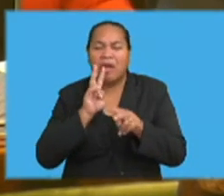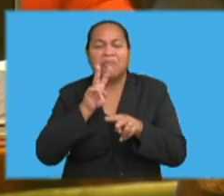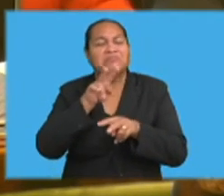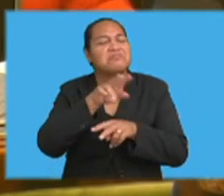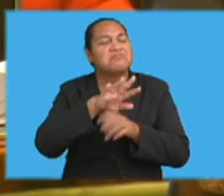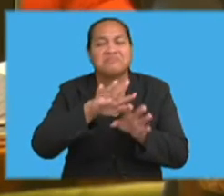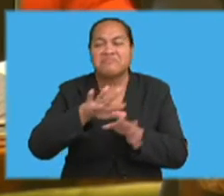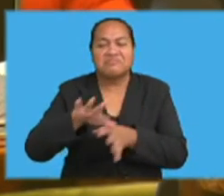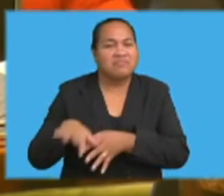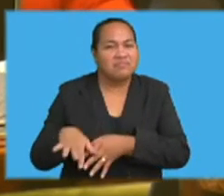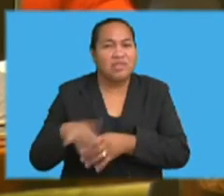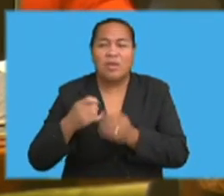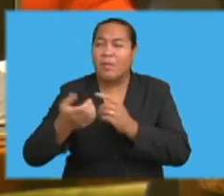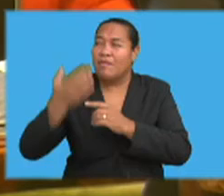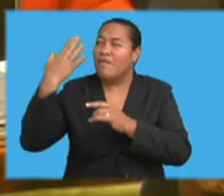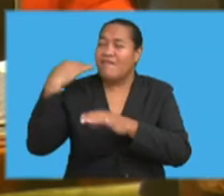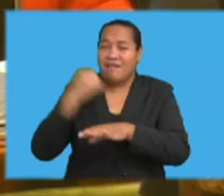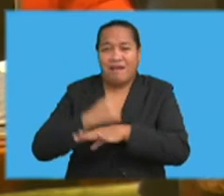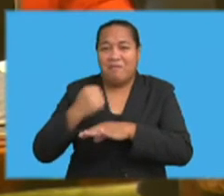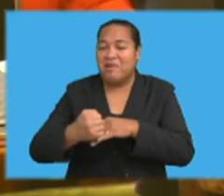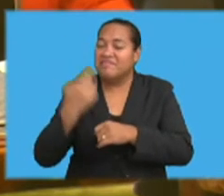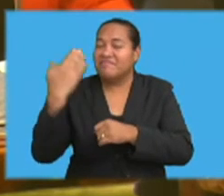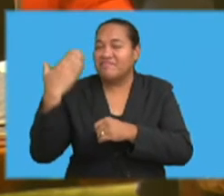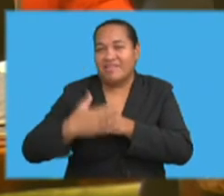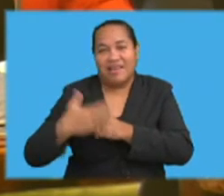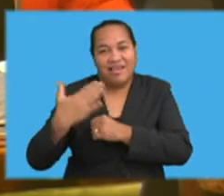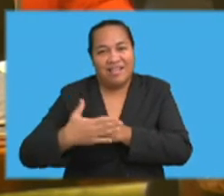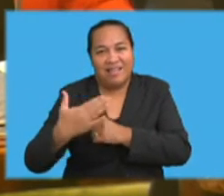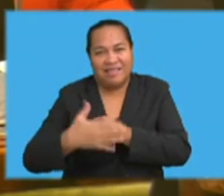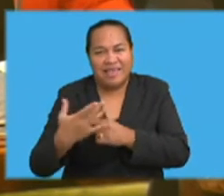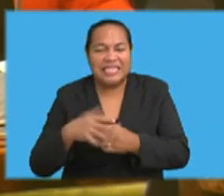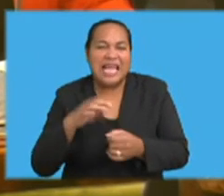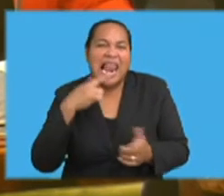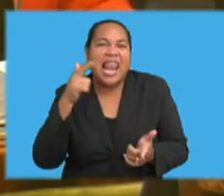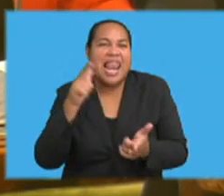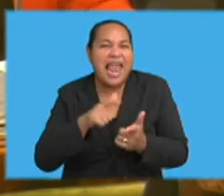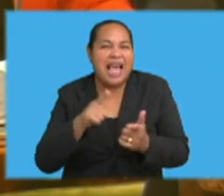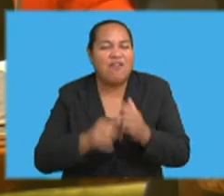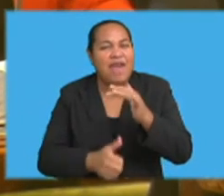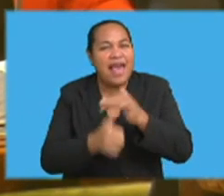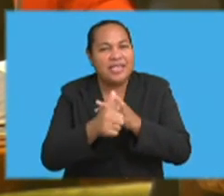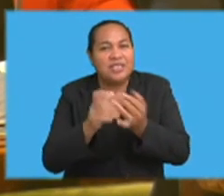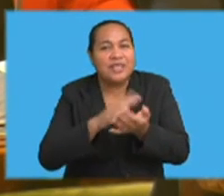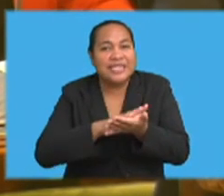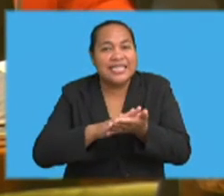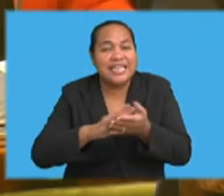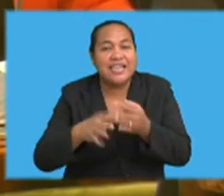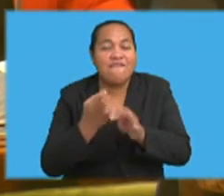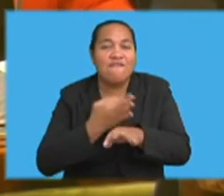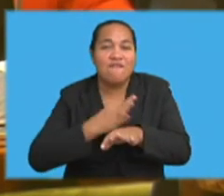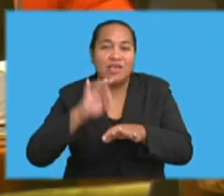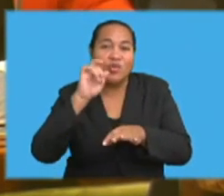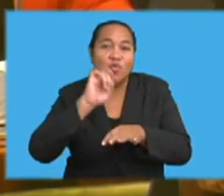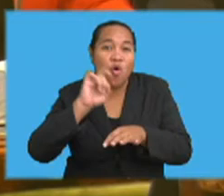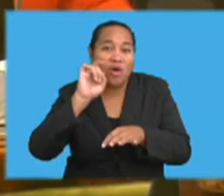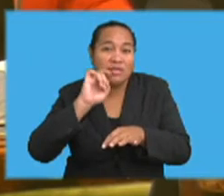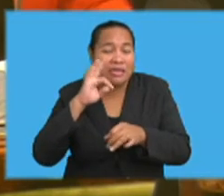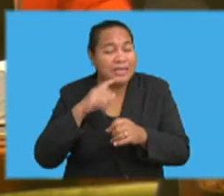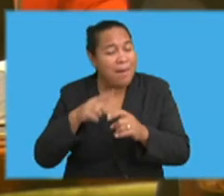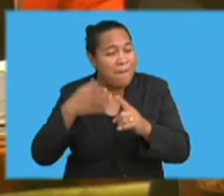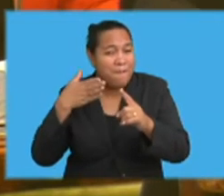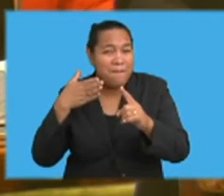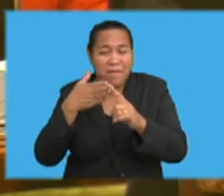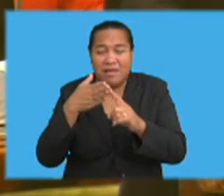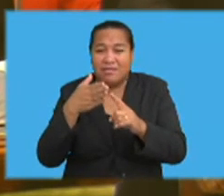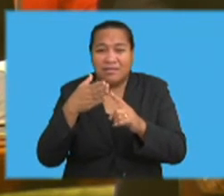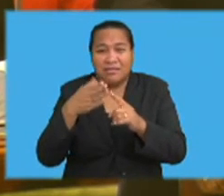by all previous governments, Madam Speaker. The lack of access to clean, fresh water is considered to be one of the major threats to